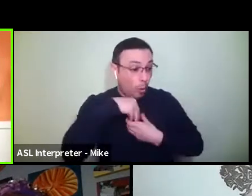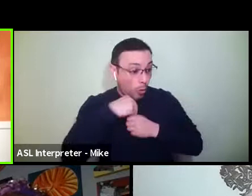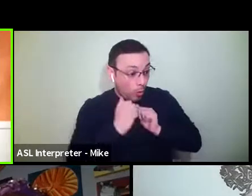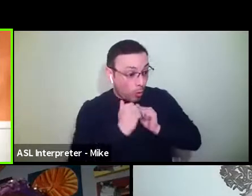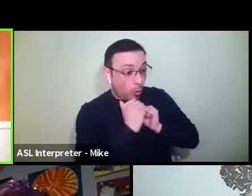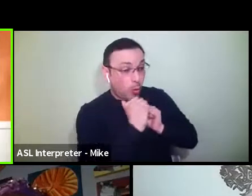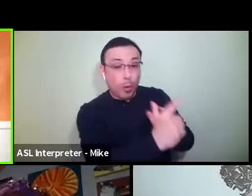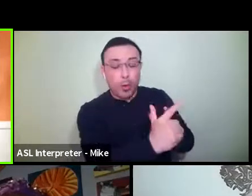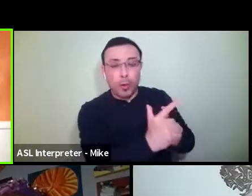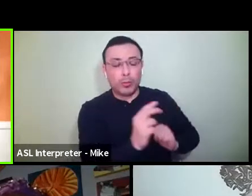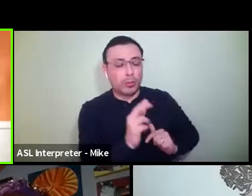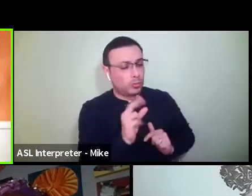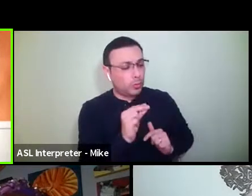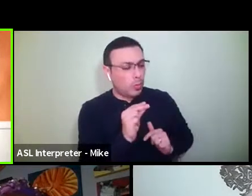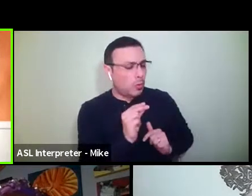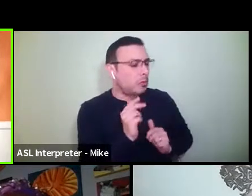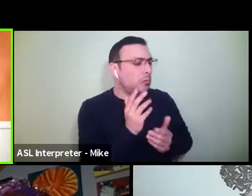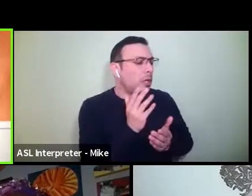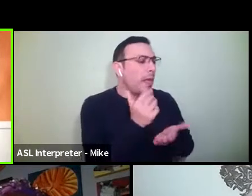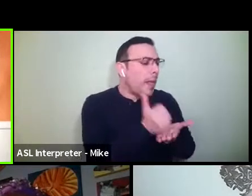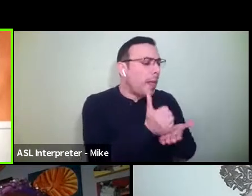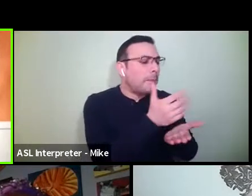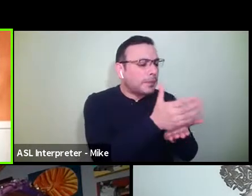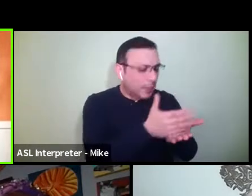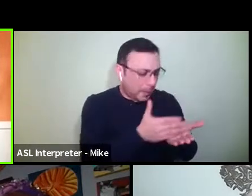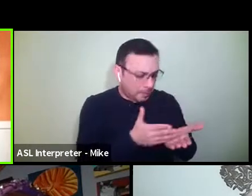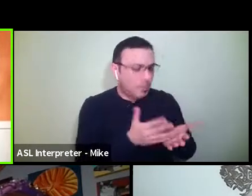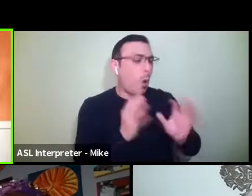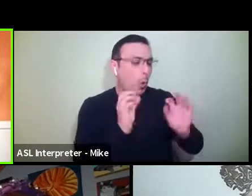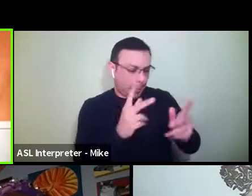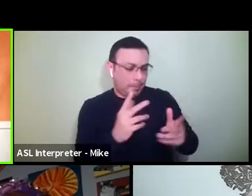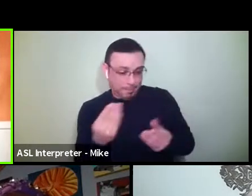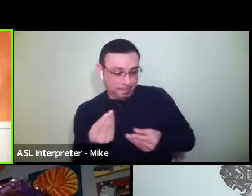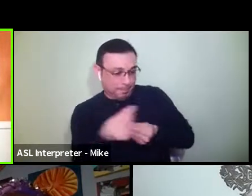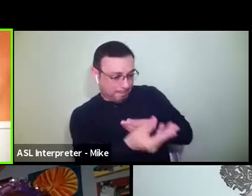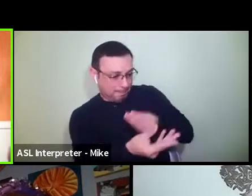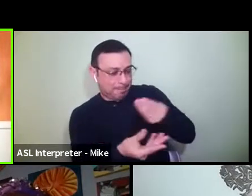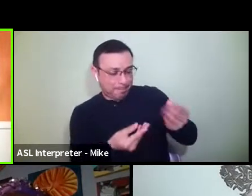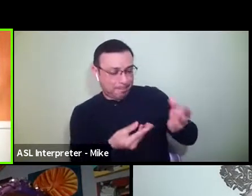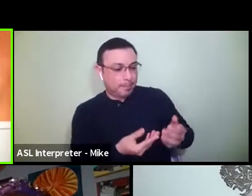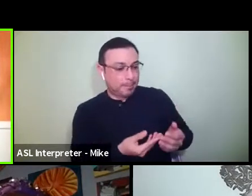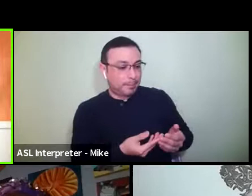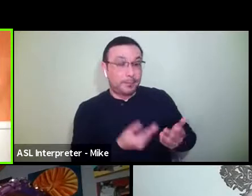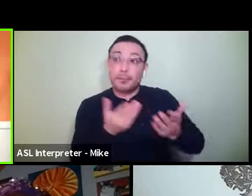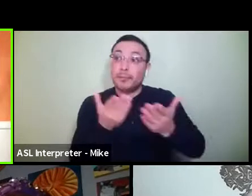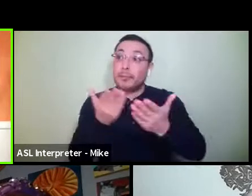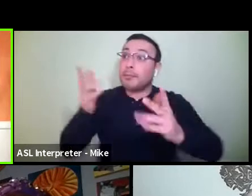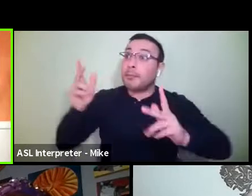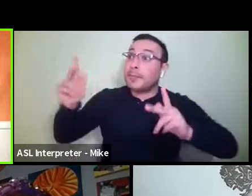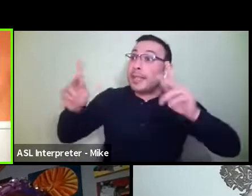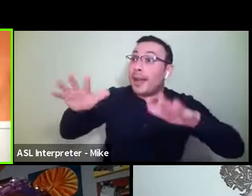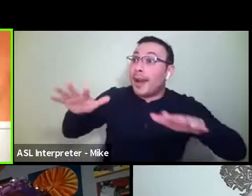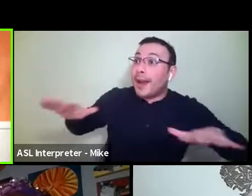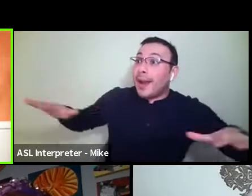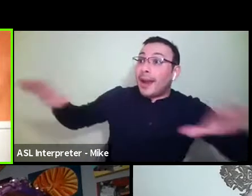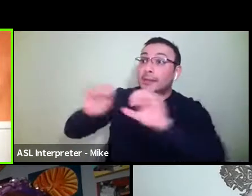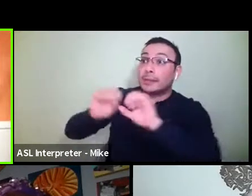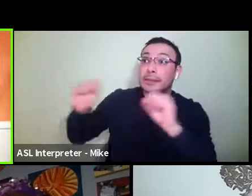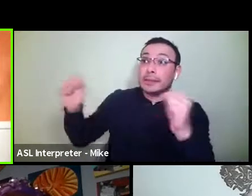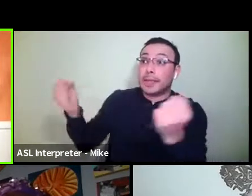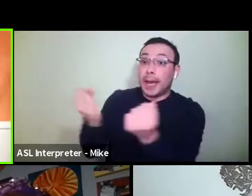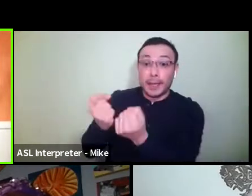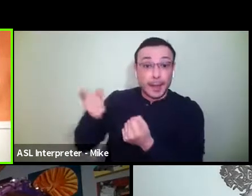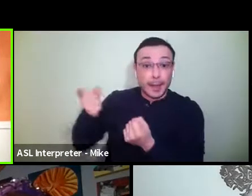intolerant, insensitive people who weren't willing to